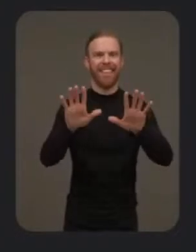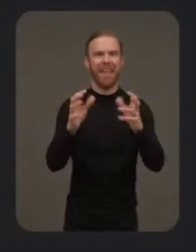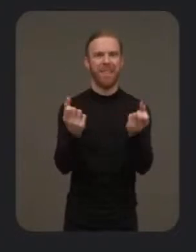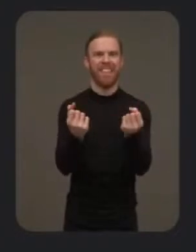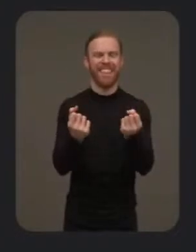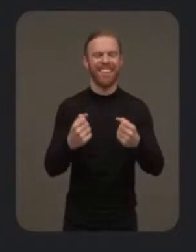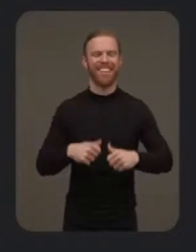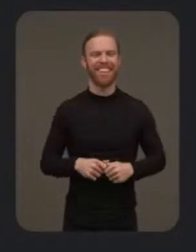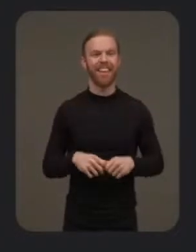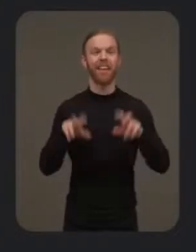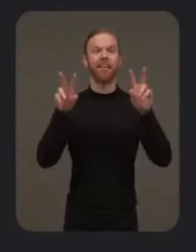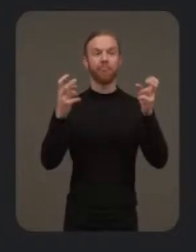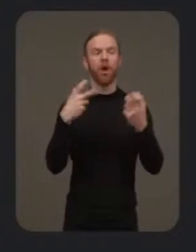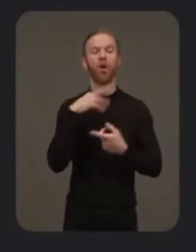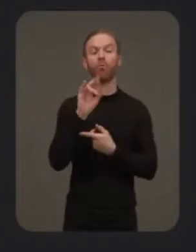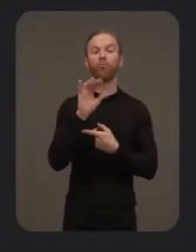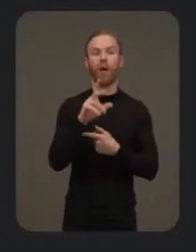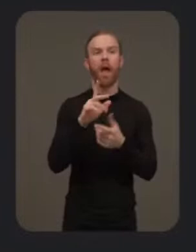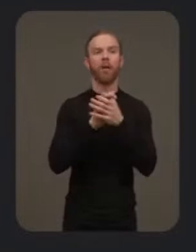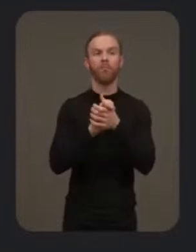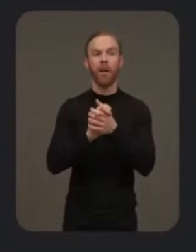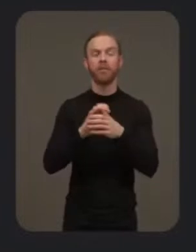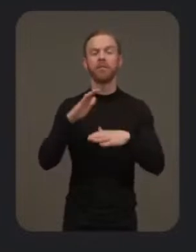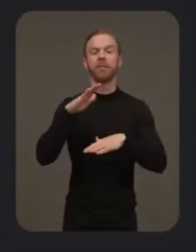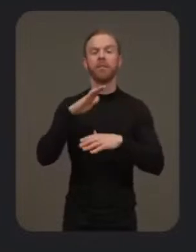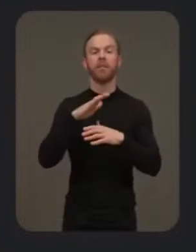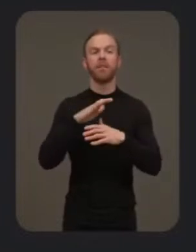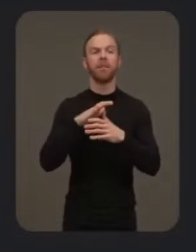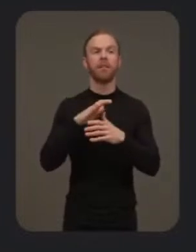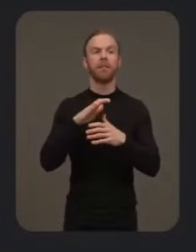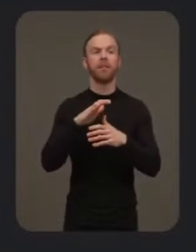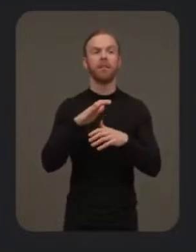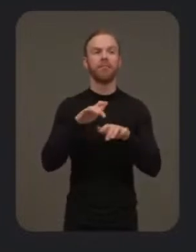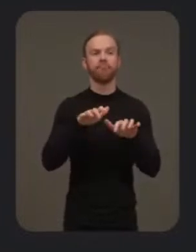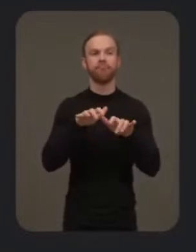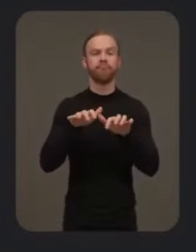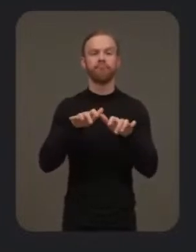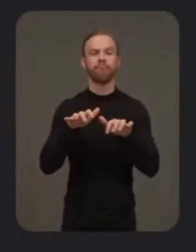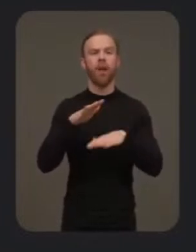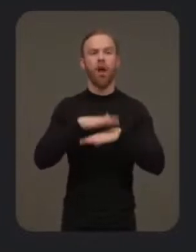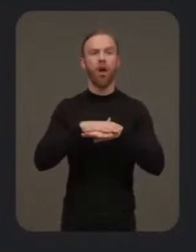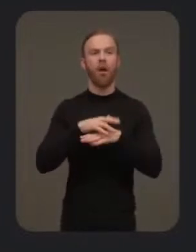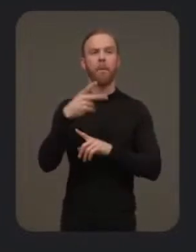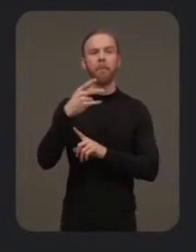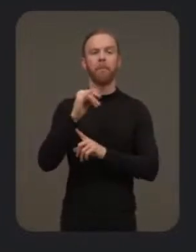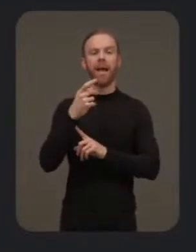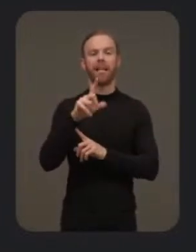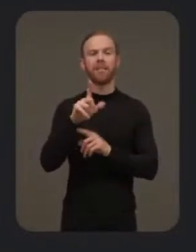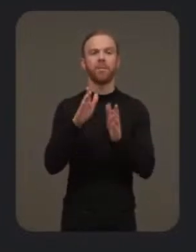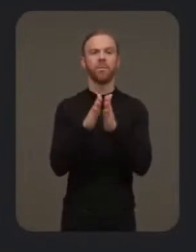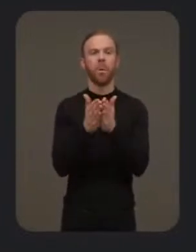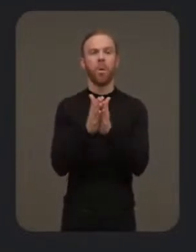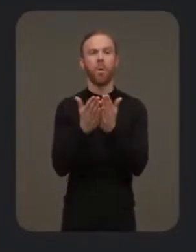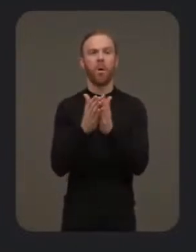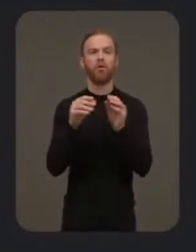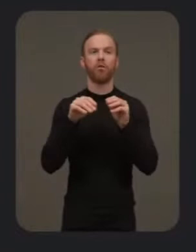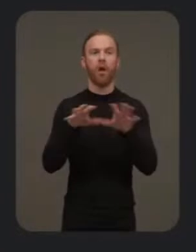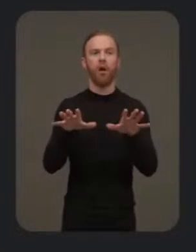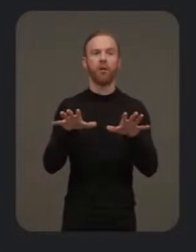Rick, congrats on what are we going to call this? Pixel Fold launch.